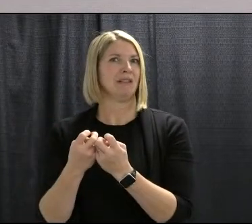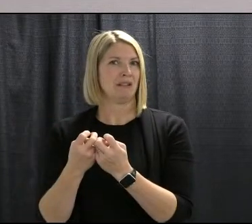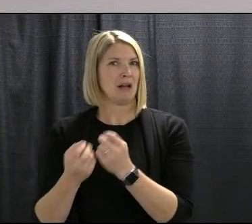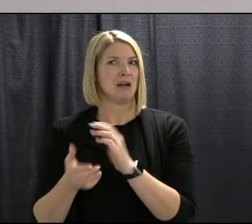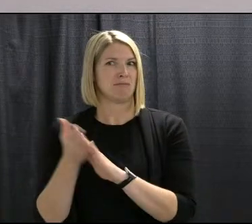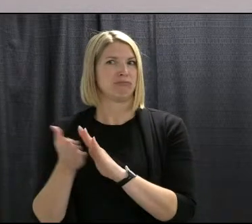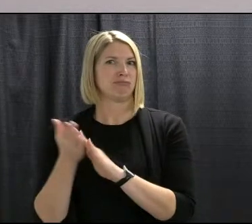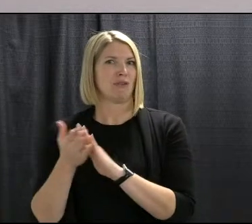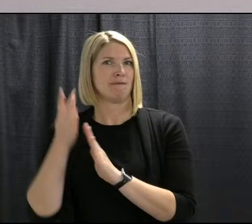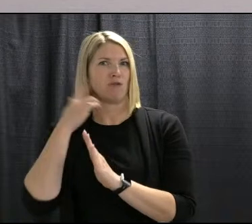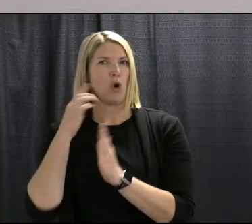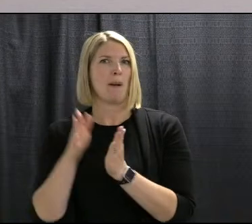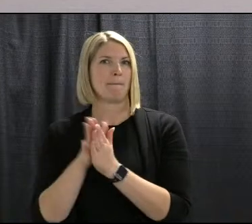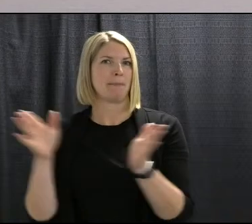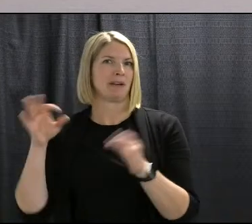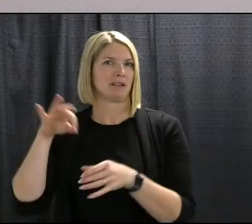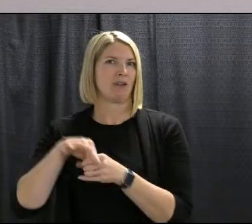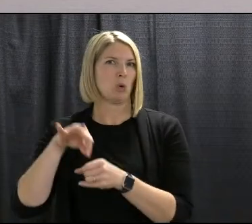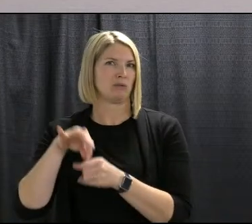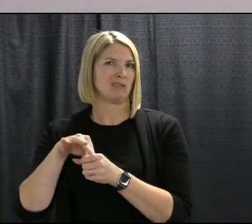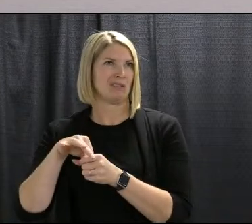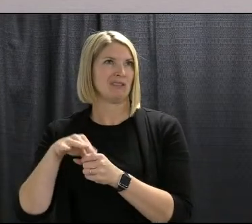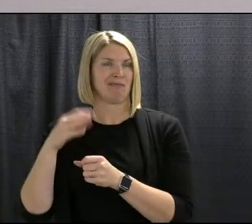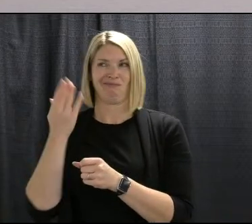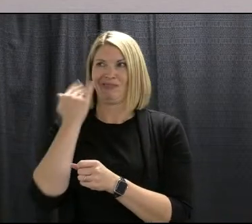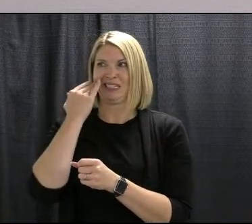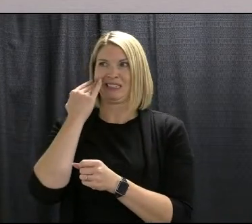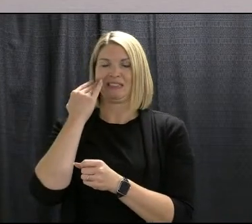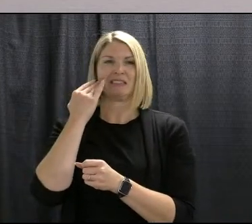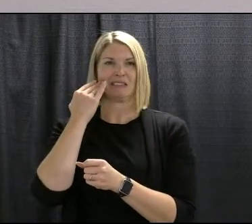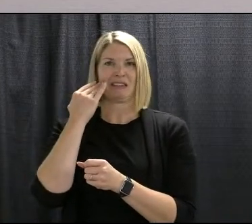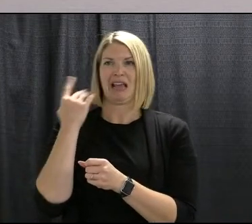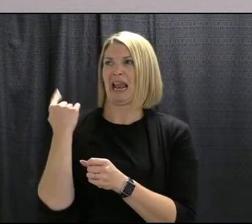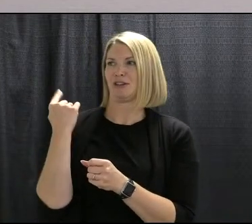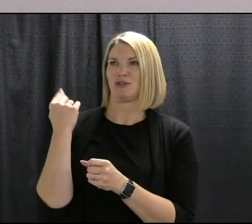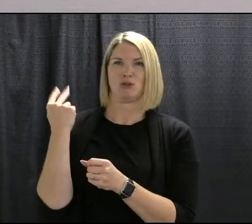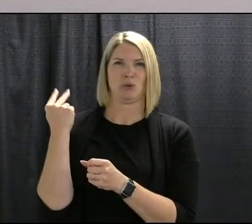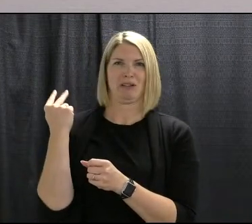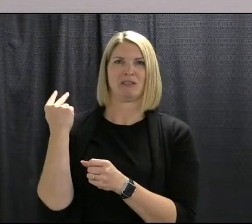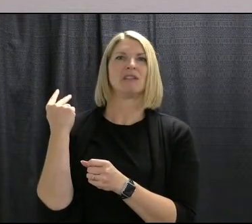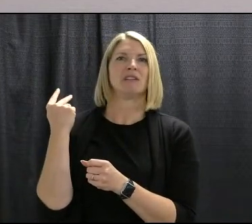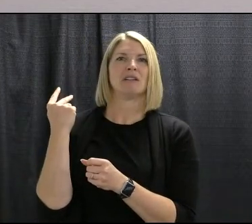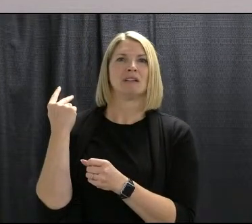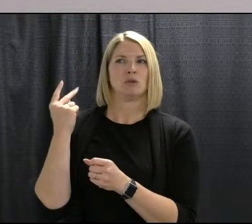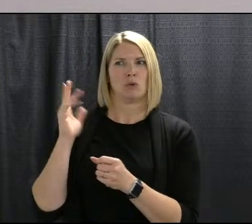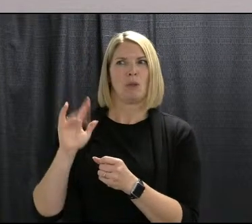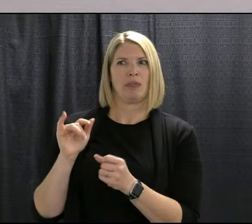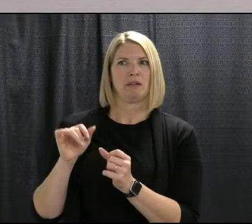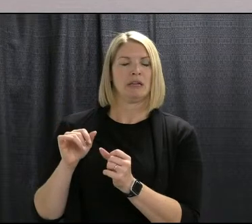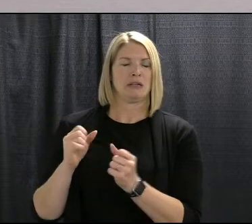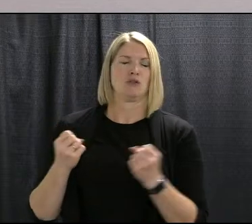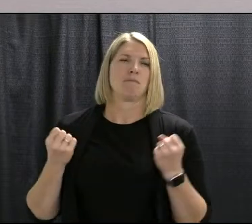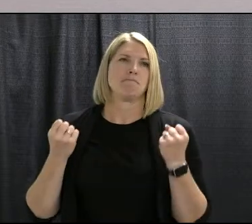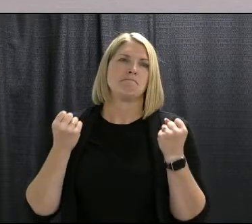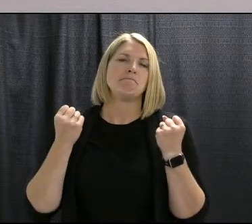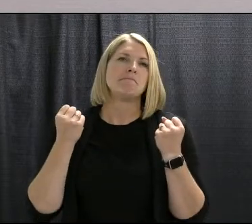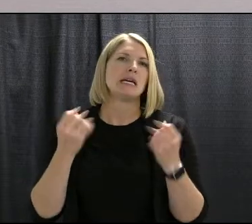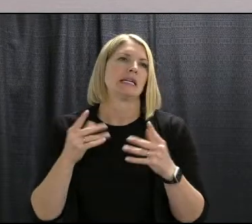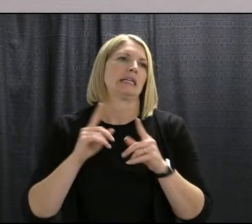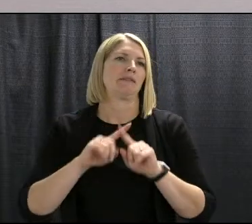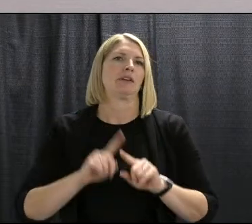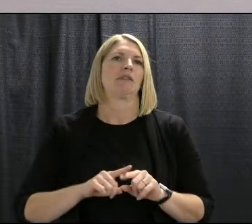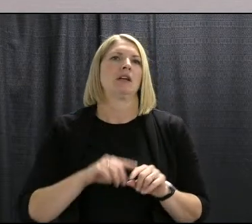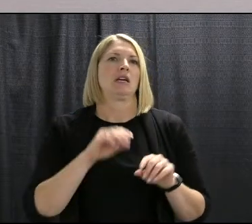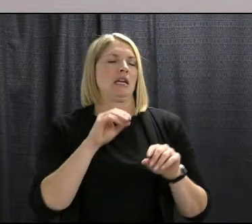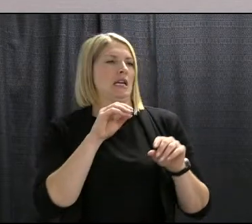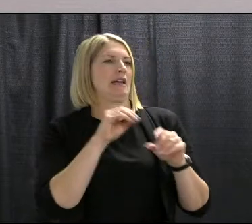run for public office at the municipal level this last election. And that's initiatives that we're taking. I mean, they go on. I mean, investments such as